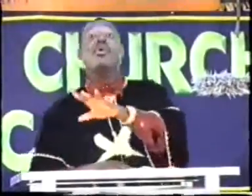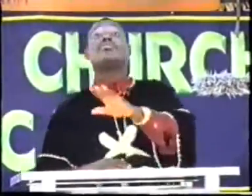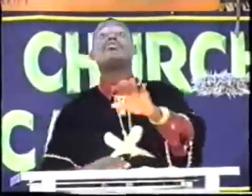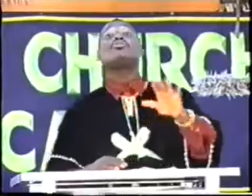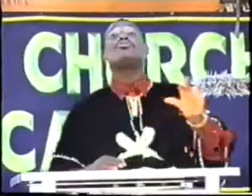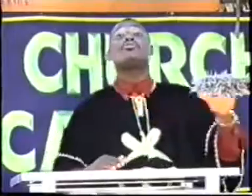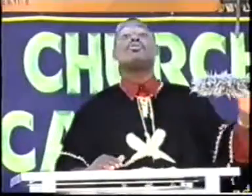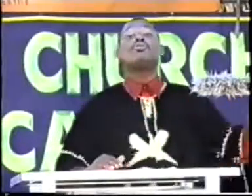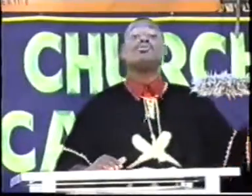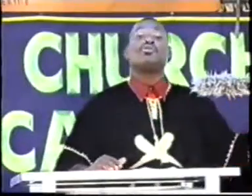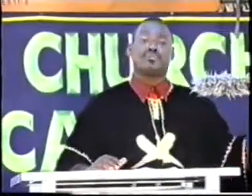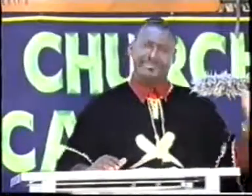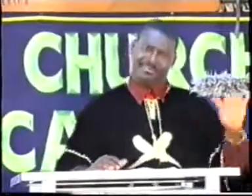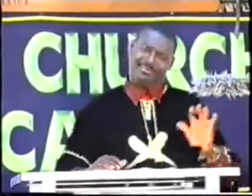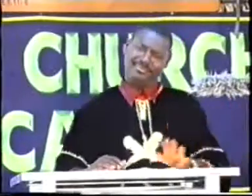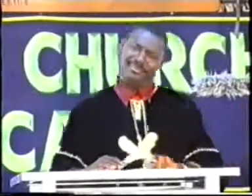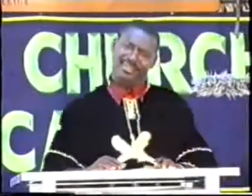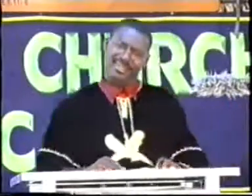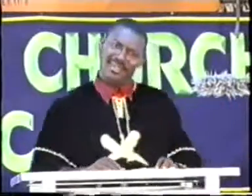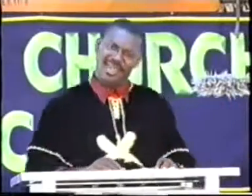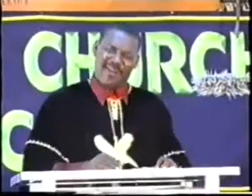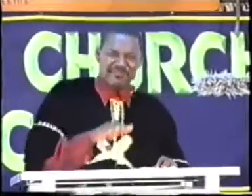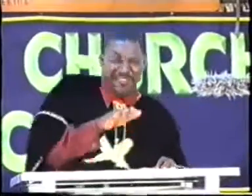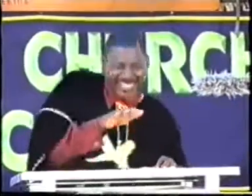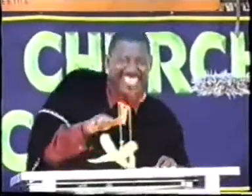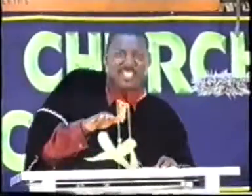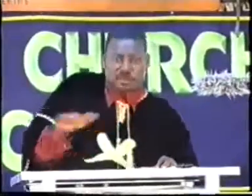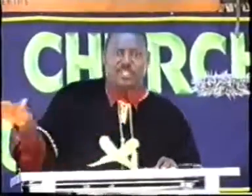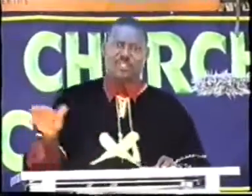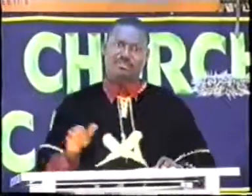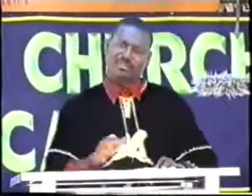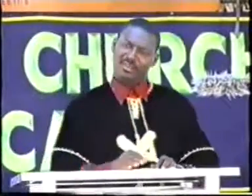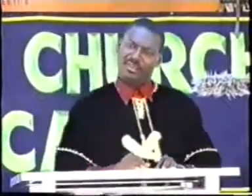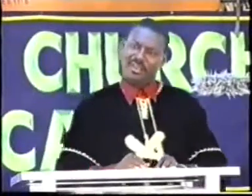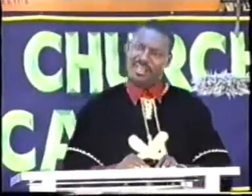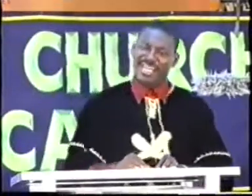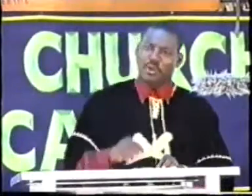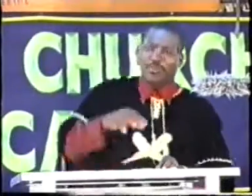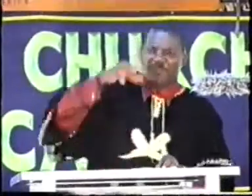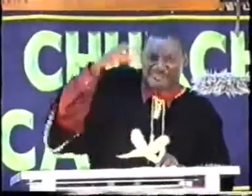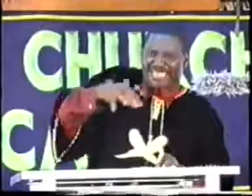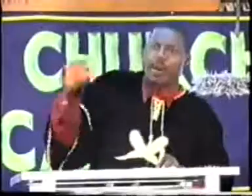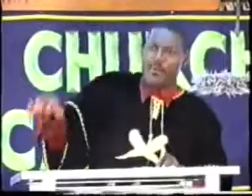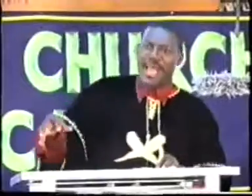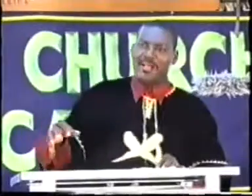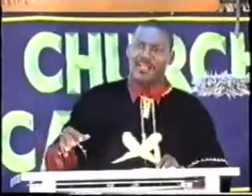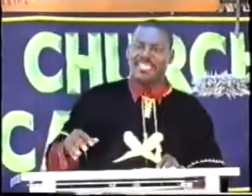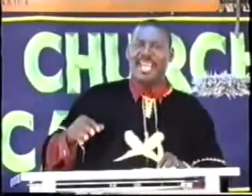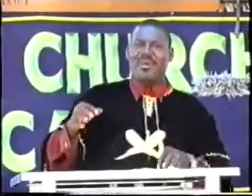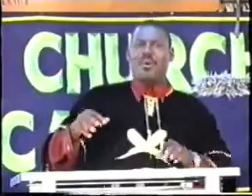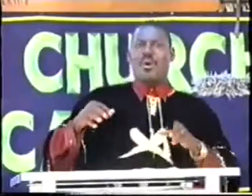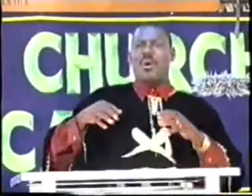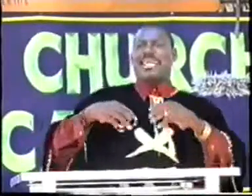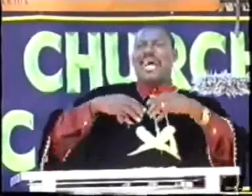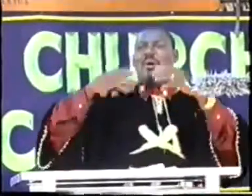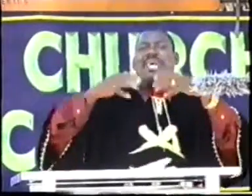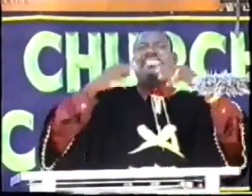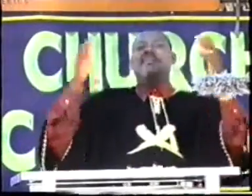someone who are trum, and flattering speech. The case will be flatter, will be a. You